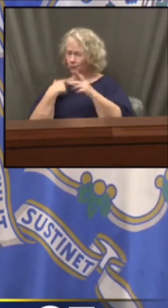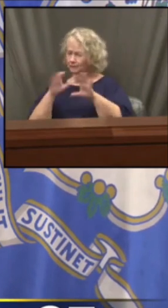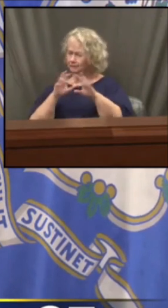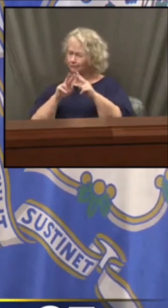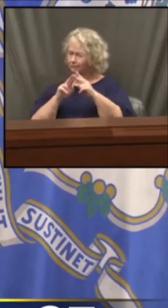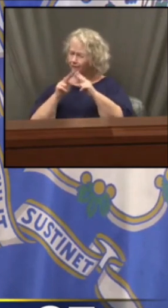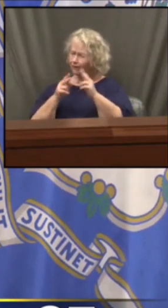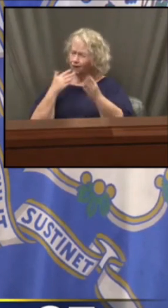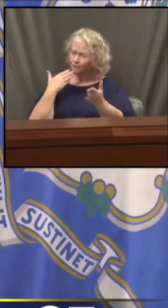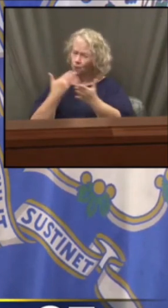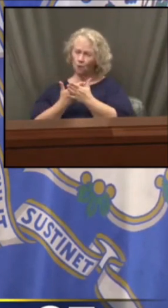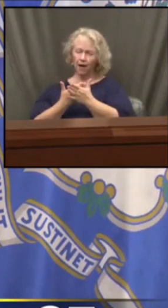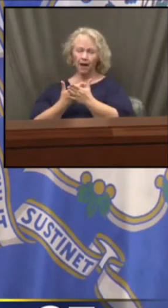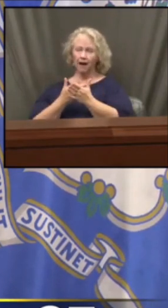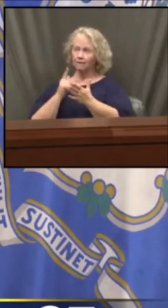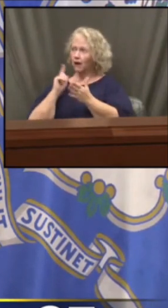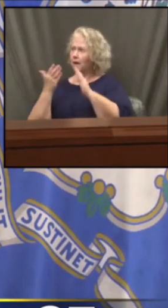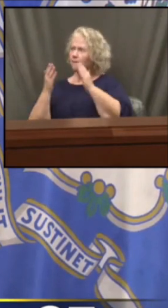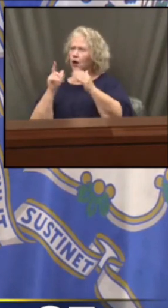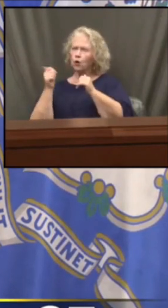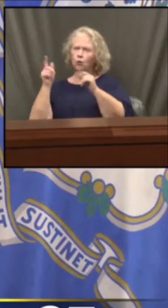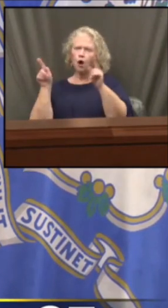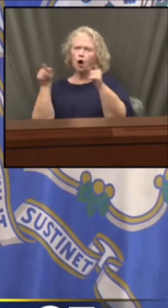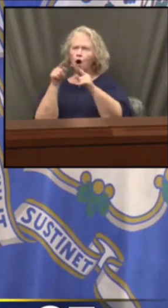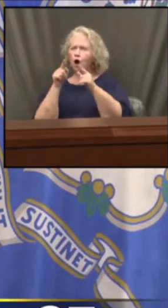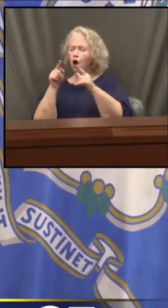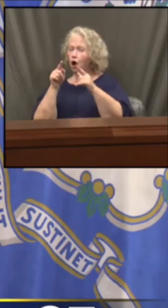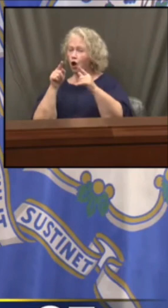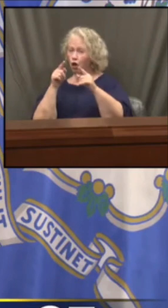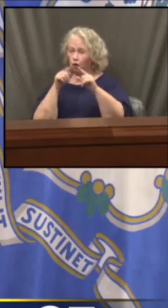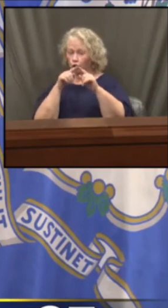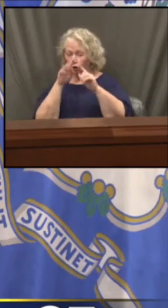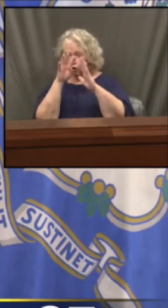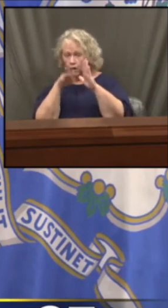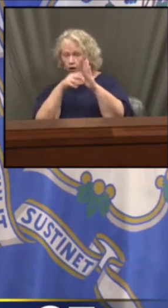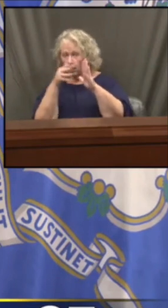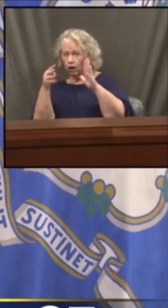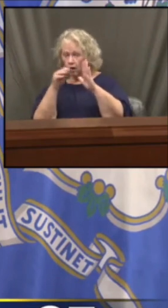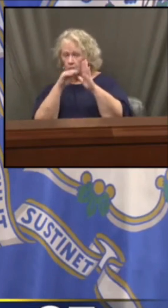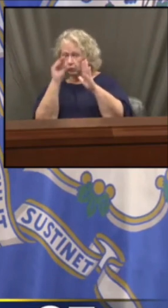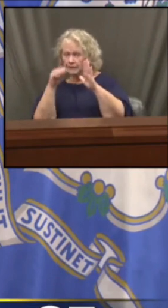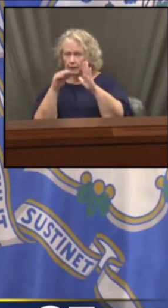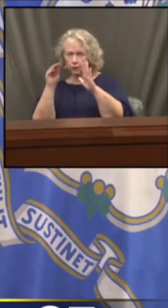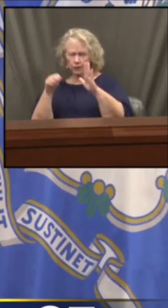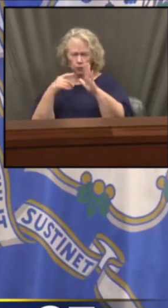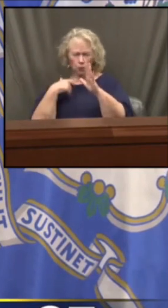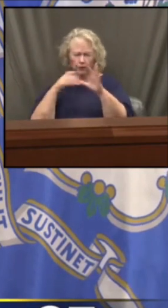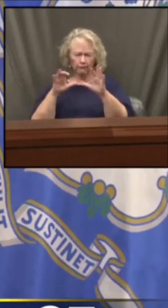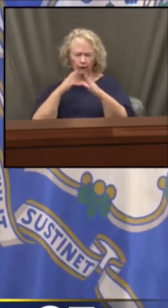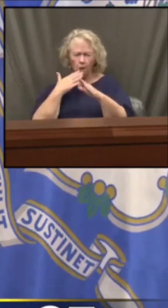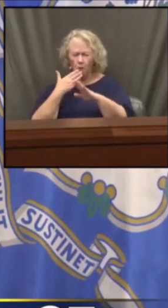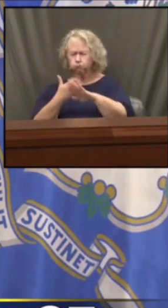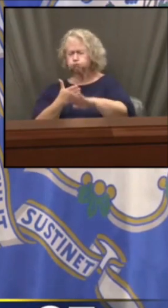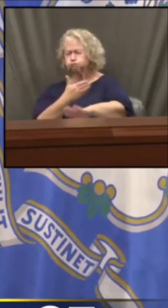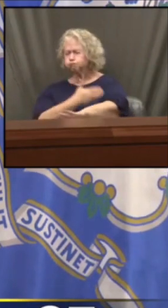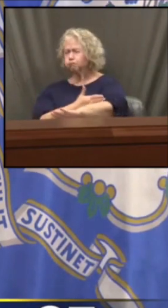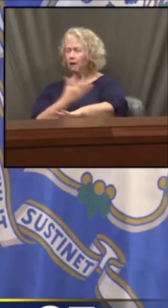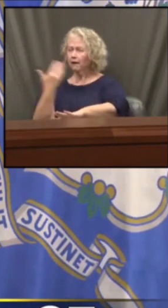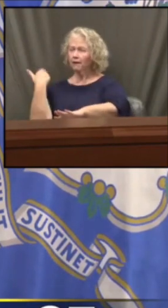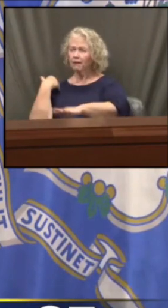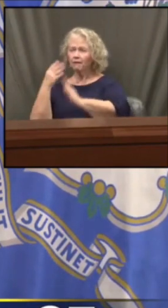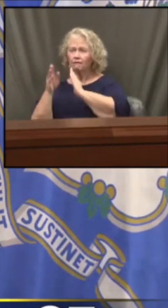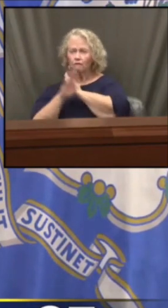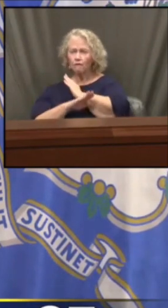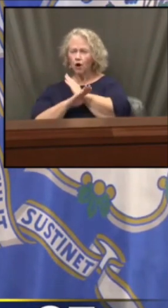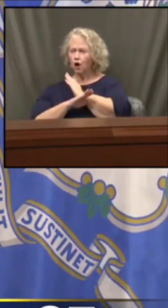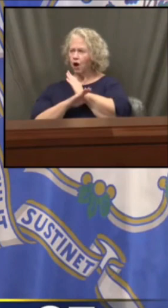previous charts how, compared to the onslaught, a year and a half ago, how much better we did in the fall and how much better we're going to do now.